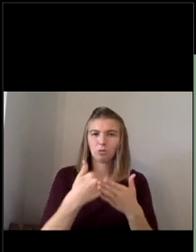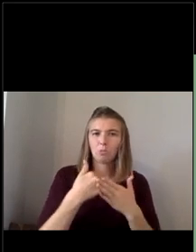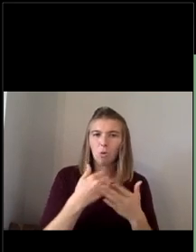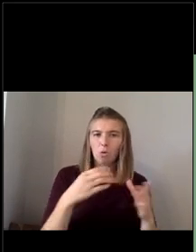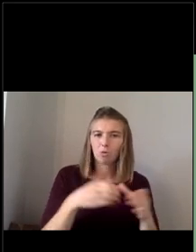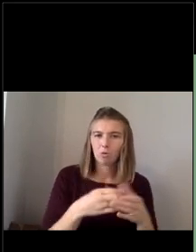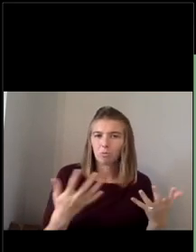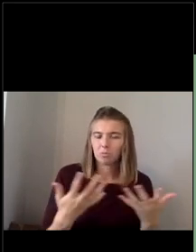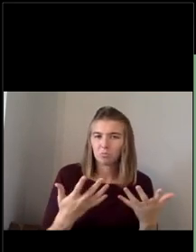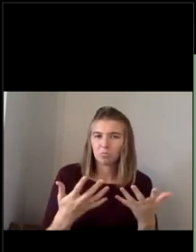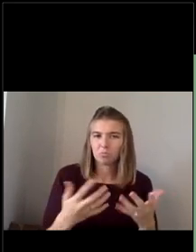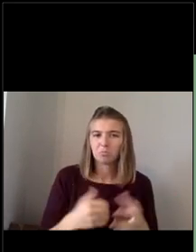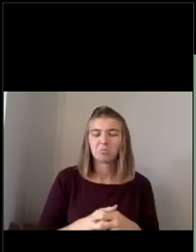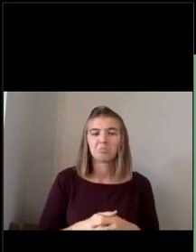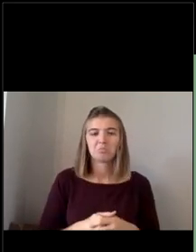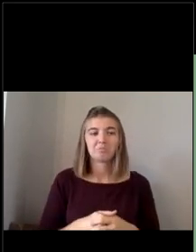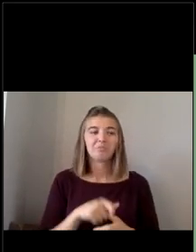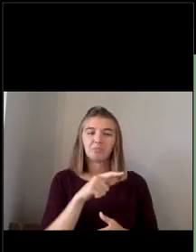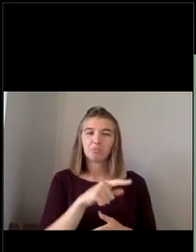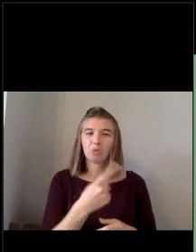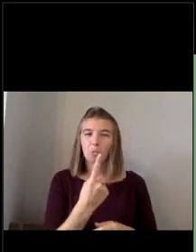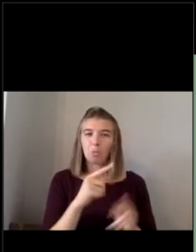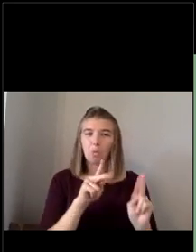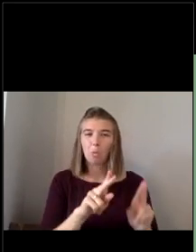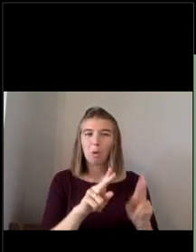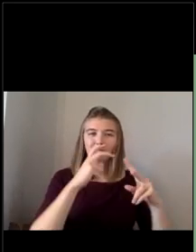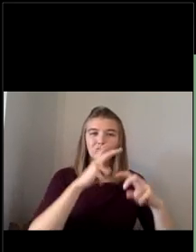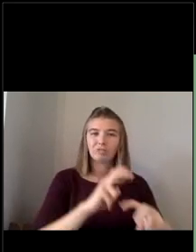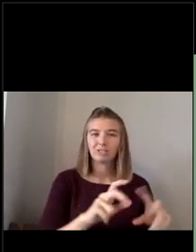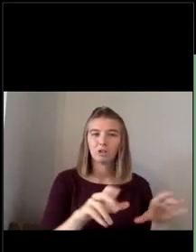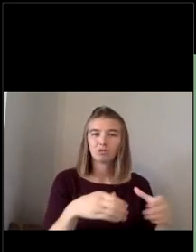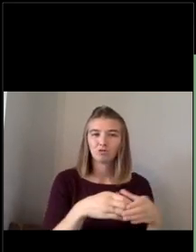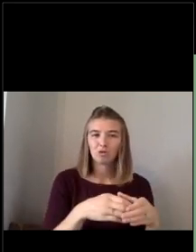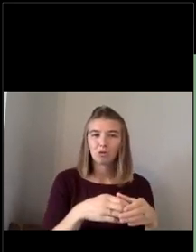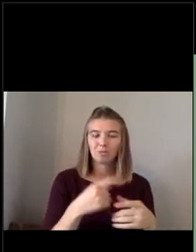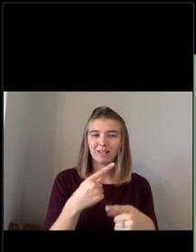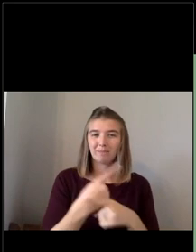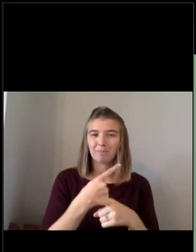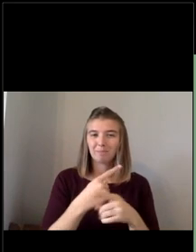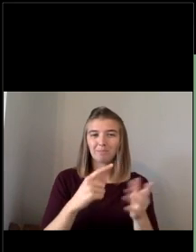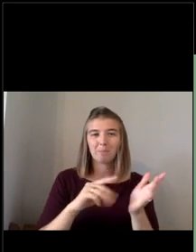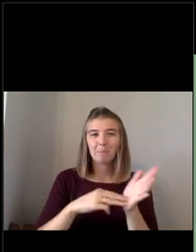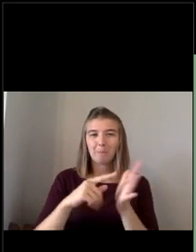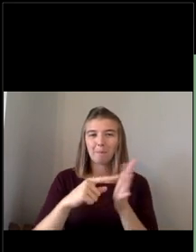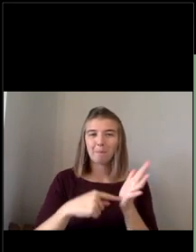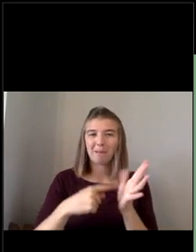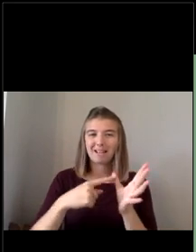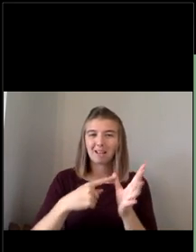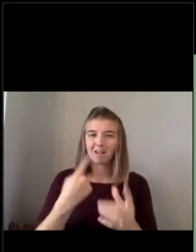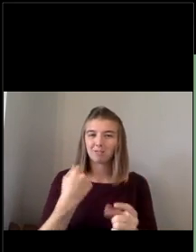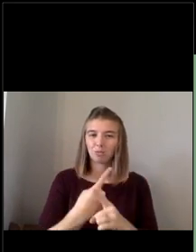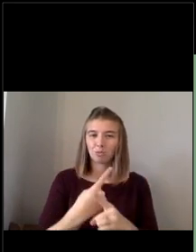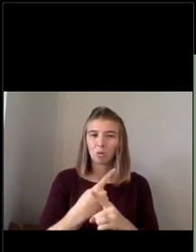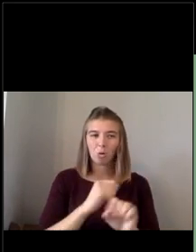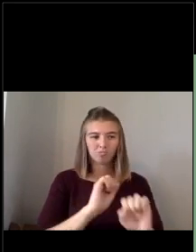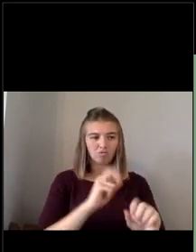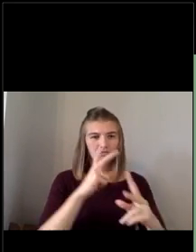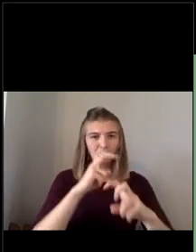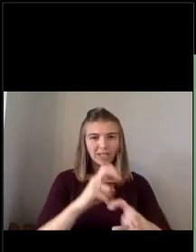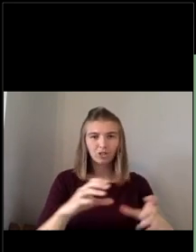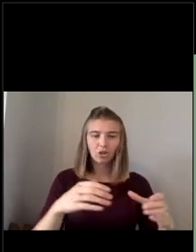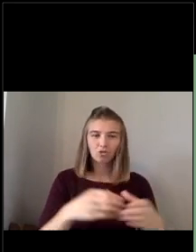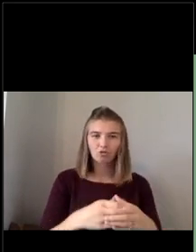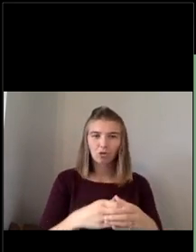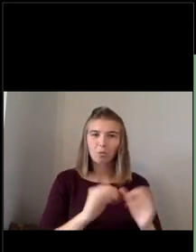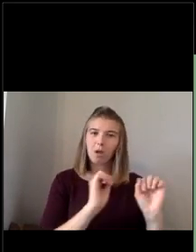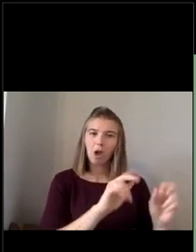said the way she goes about recruiting people and running her research group is quite different, and she takes into account, you